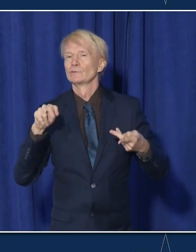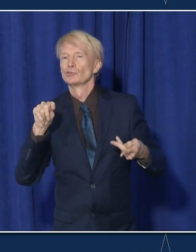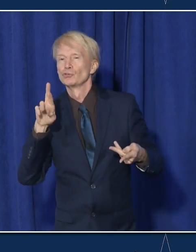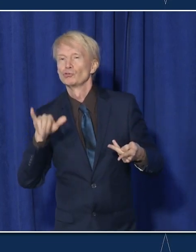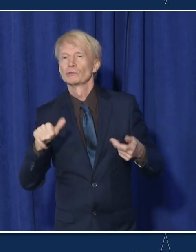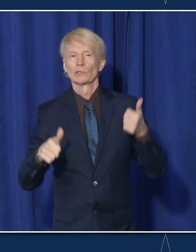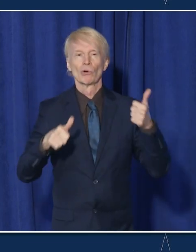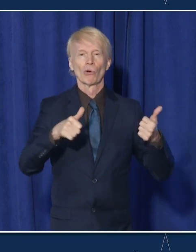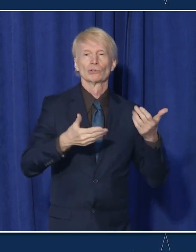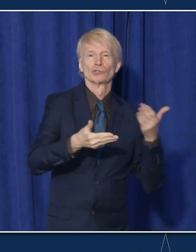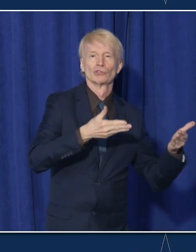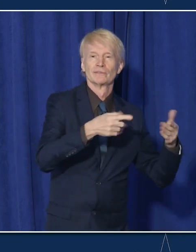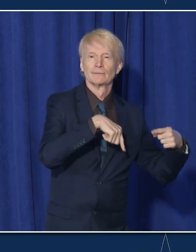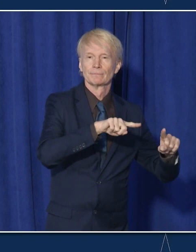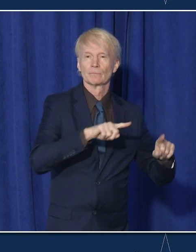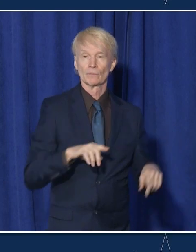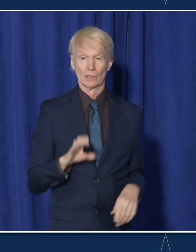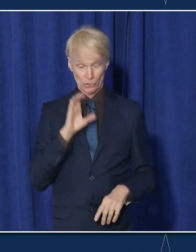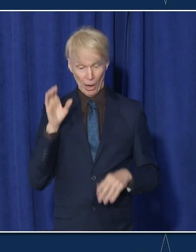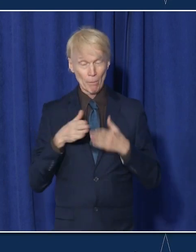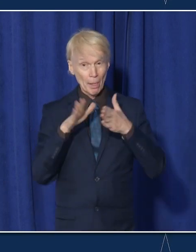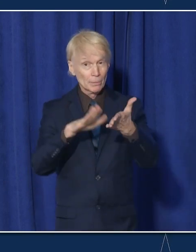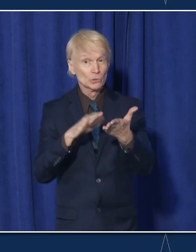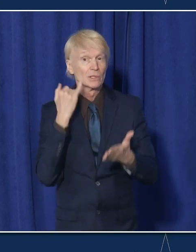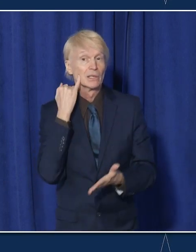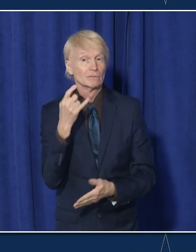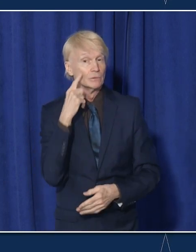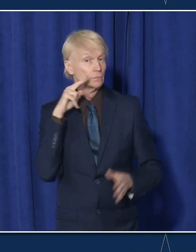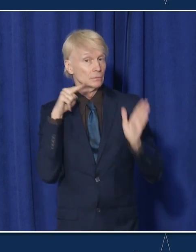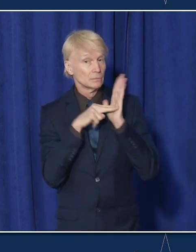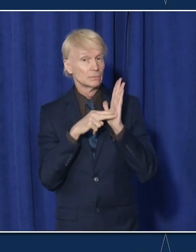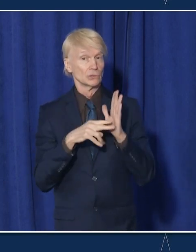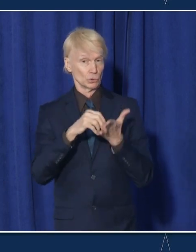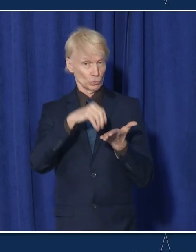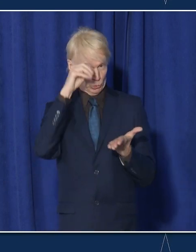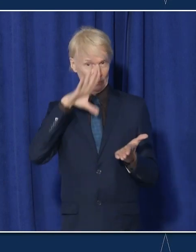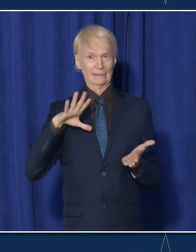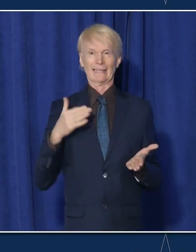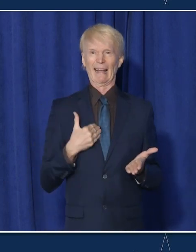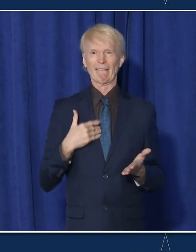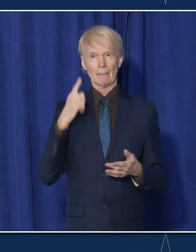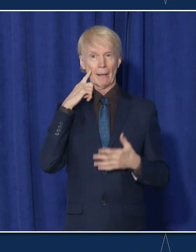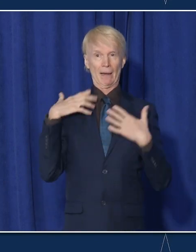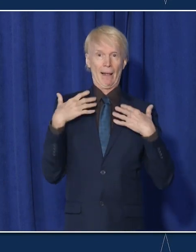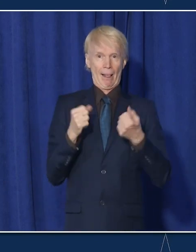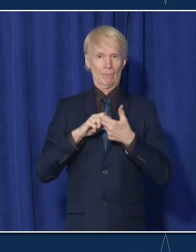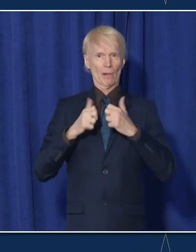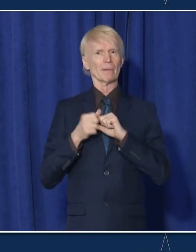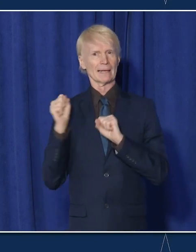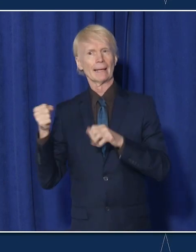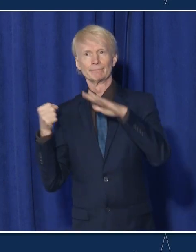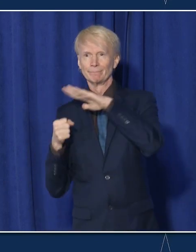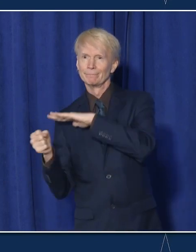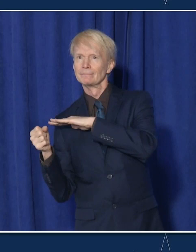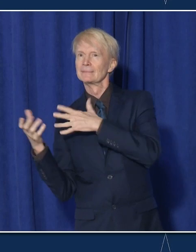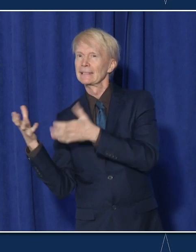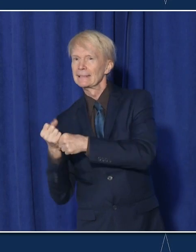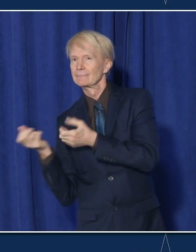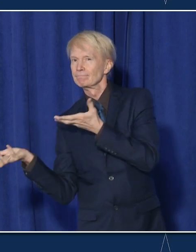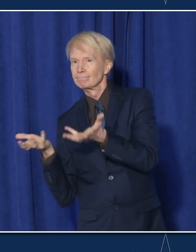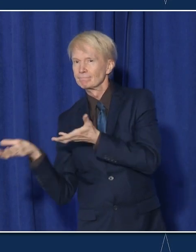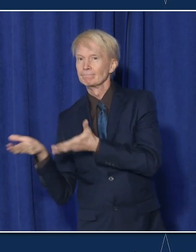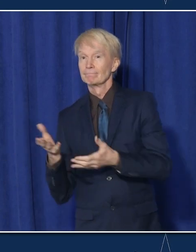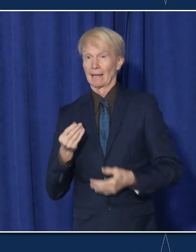working with Chicago Public Schools. If there are students who have additional mental health needs, make sure they can get into care. And we're investing